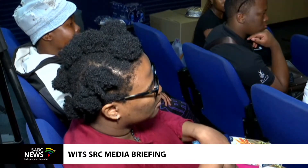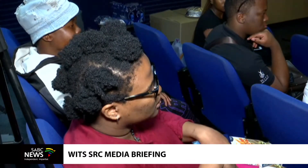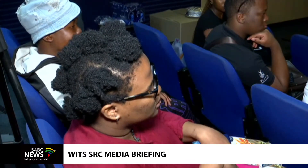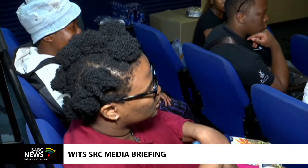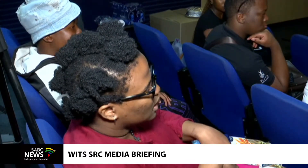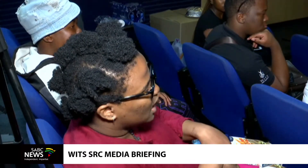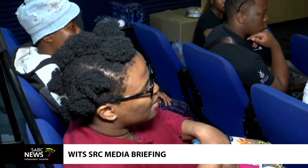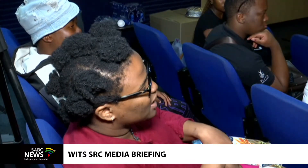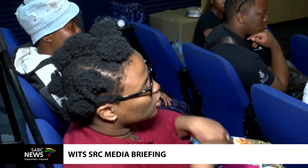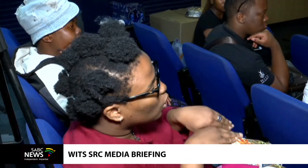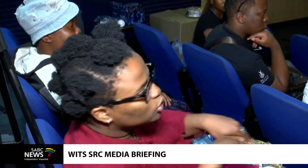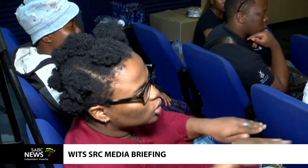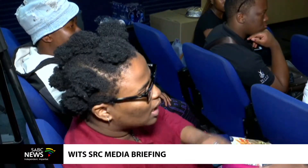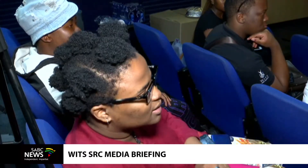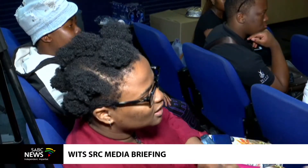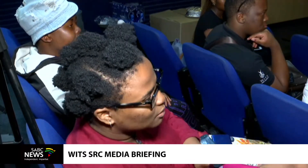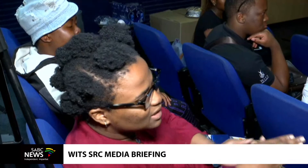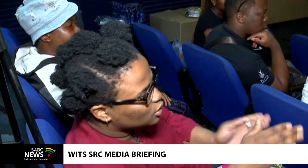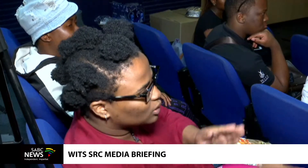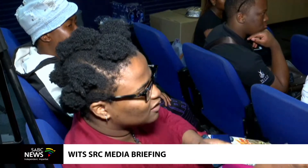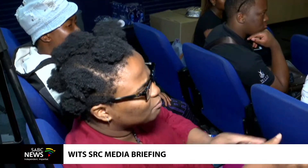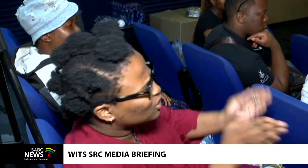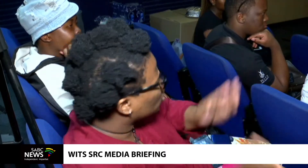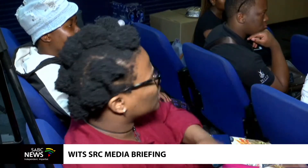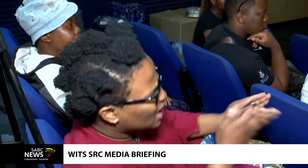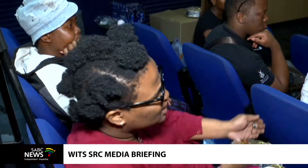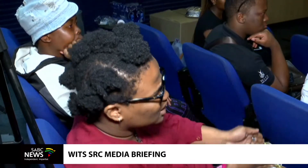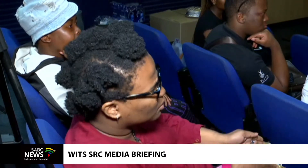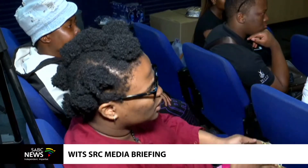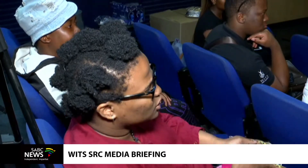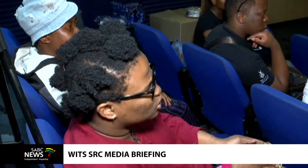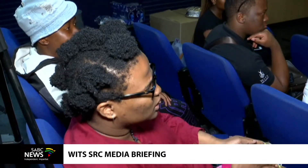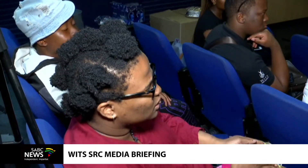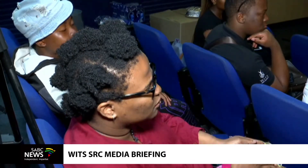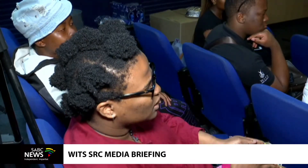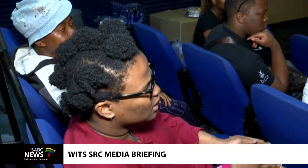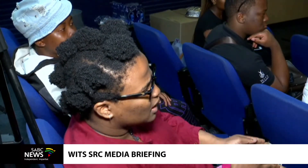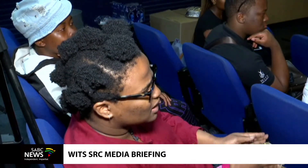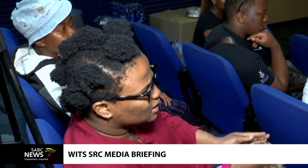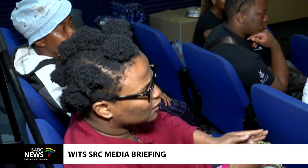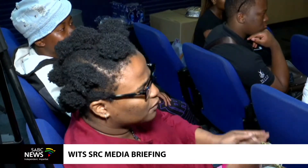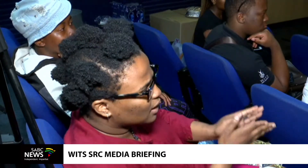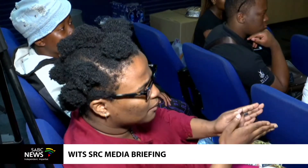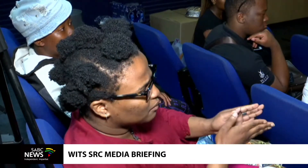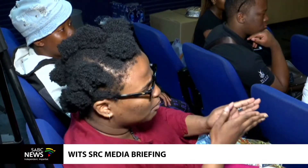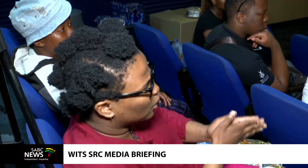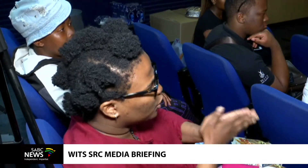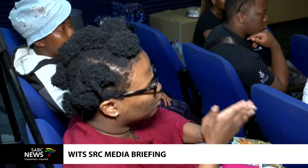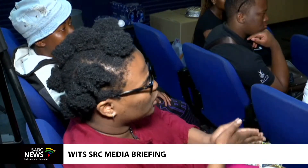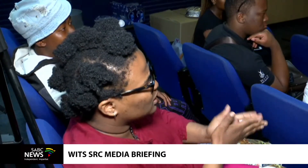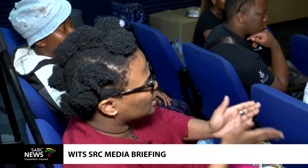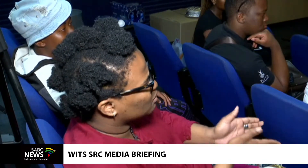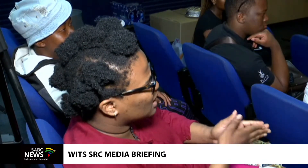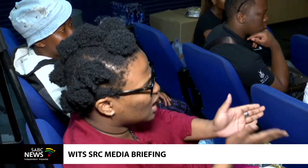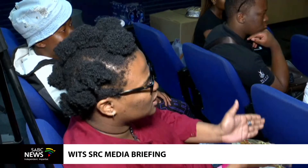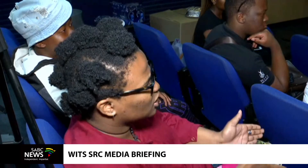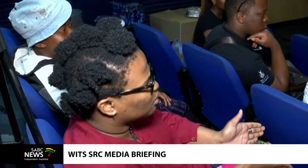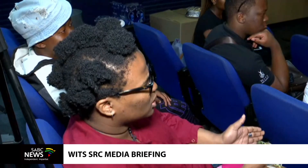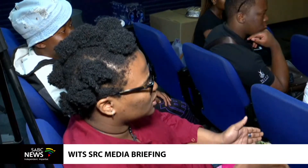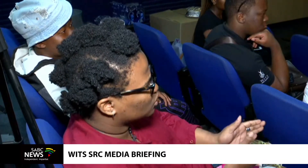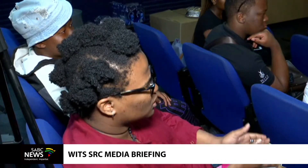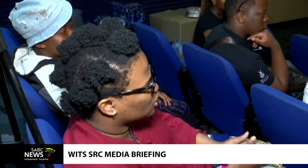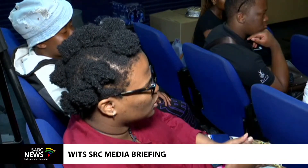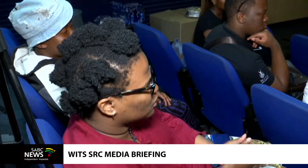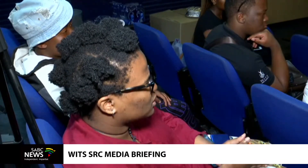our campus, and then also asking the media to leave, but not asking the police to leave, as if both police and media are